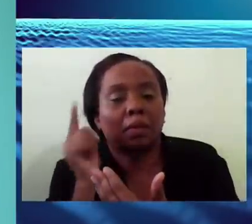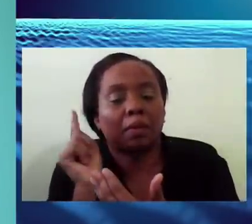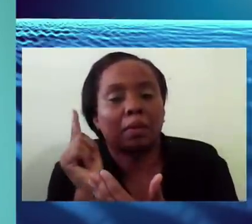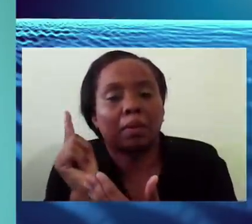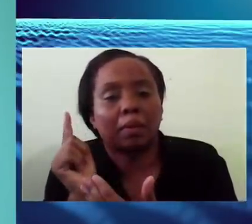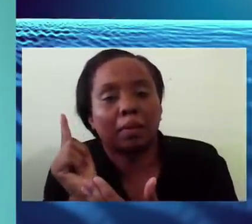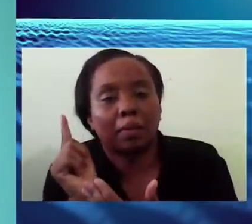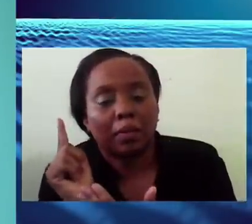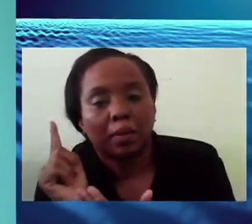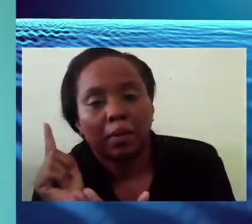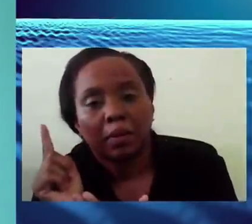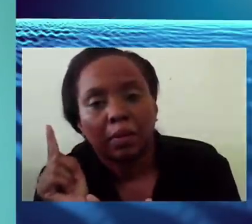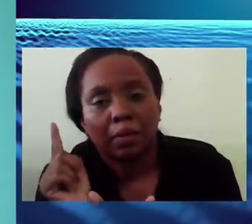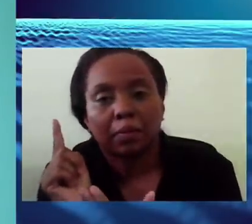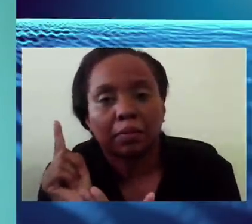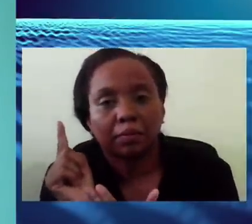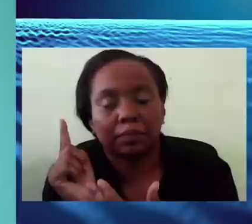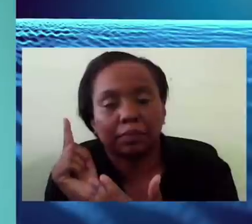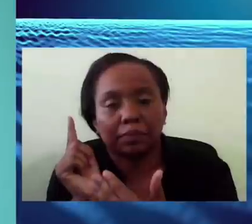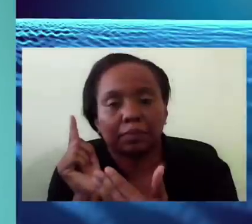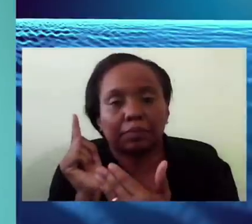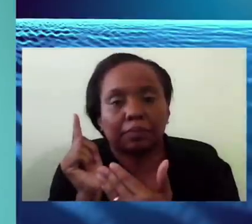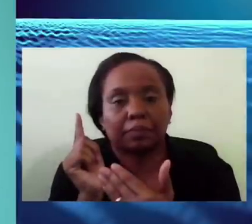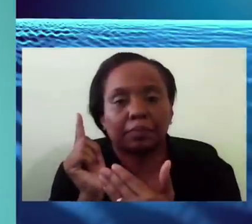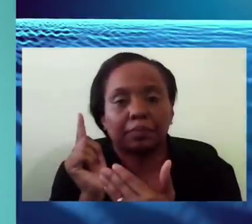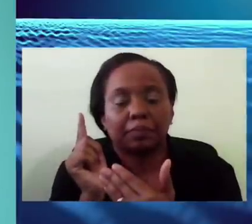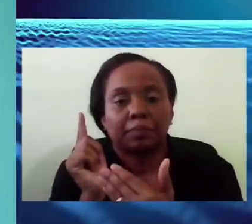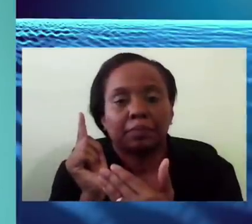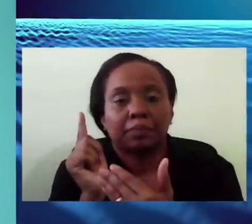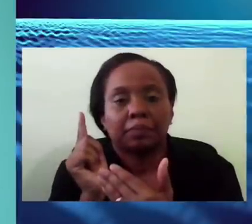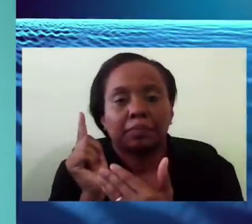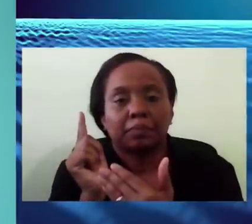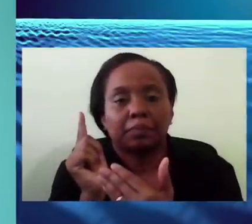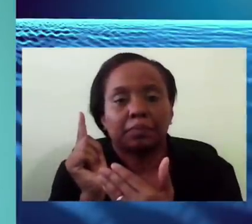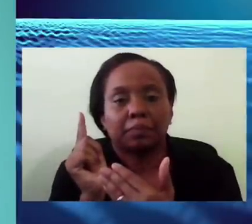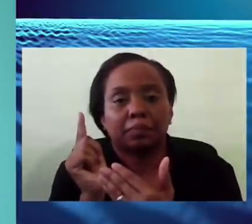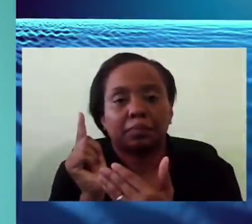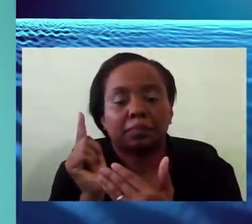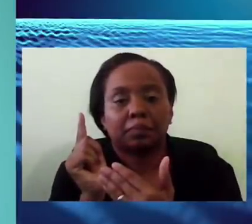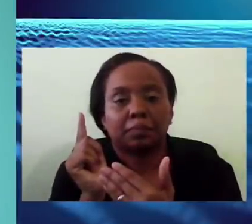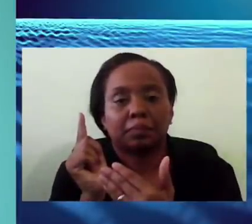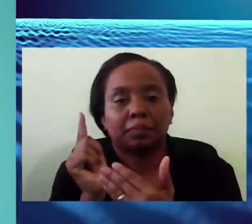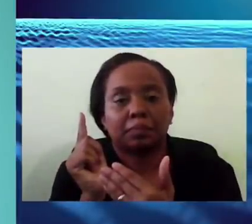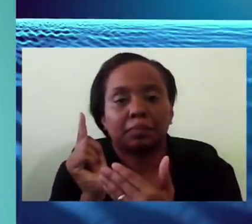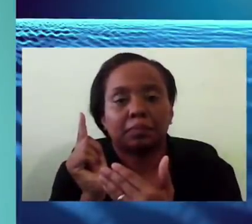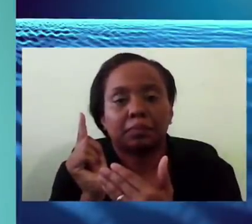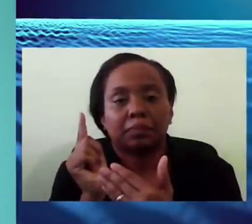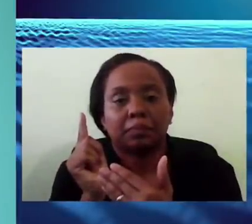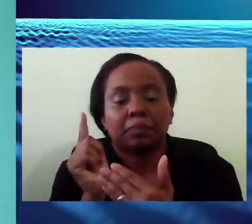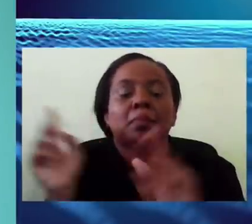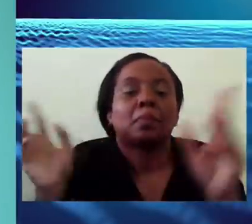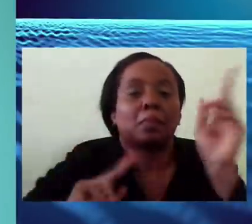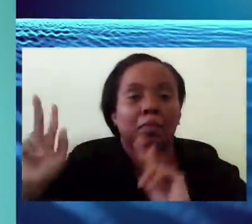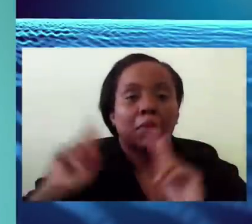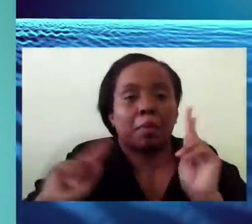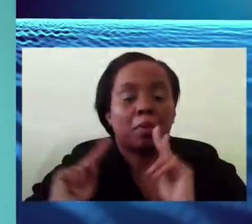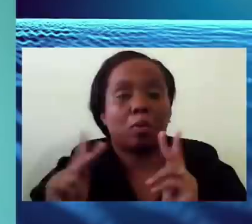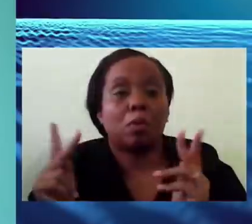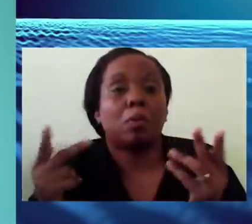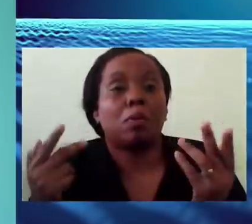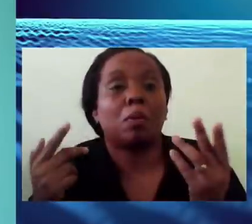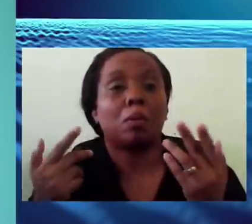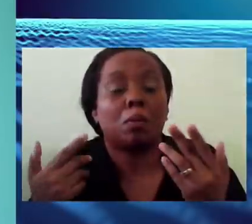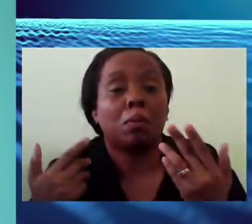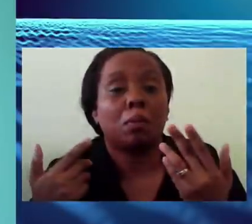our markets to actually have a code reader or a code reading capability to show